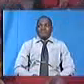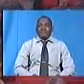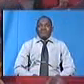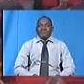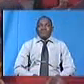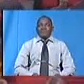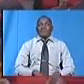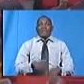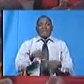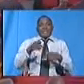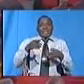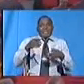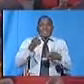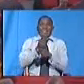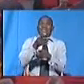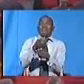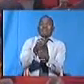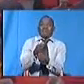In short, my Lord,